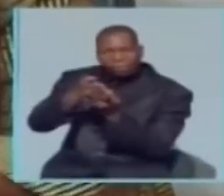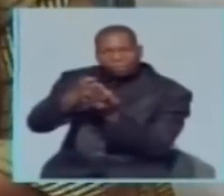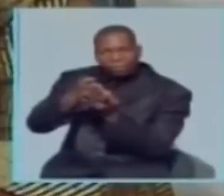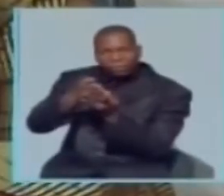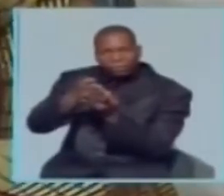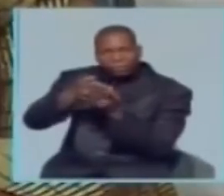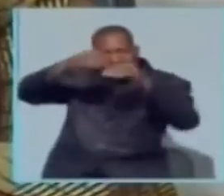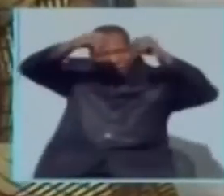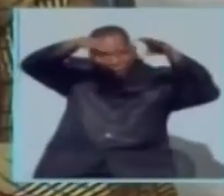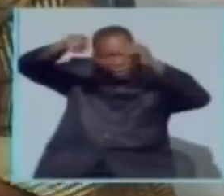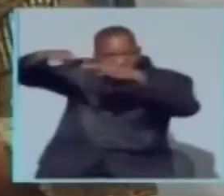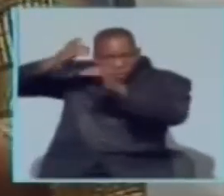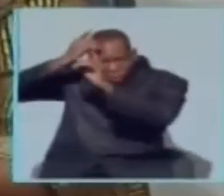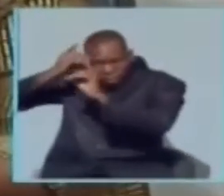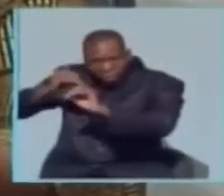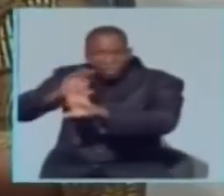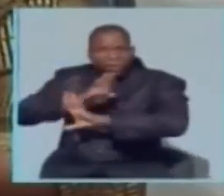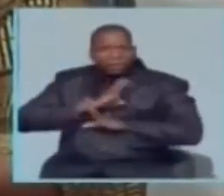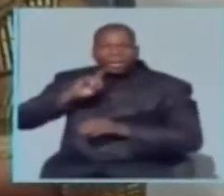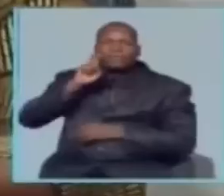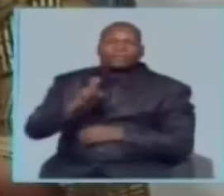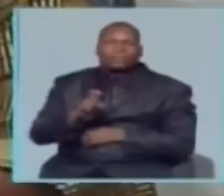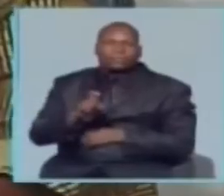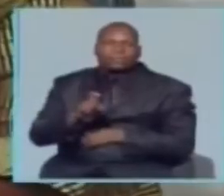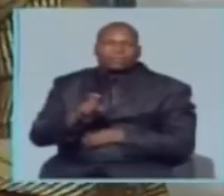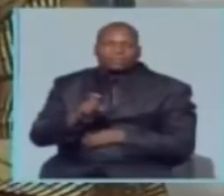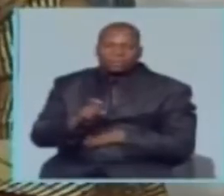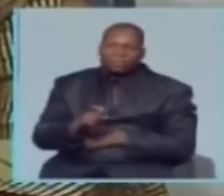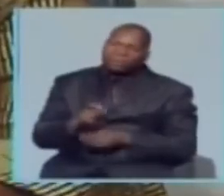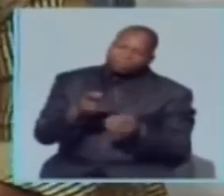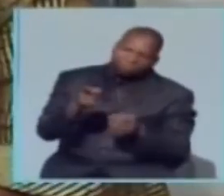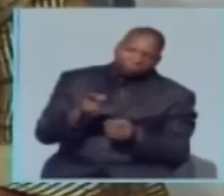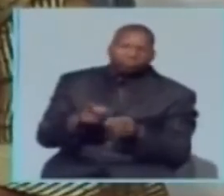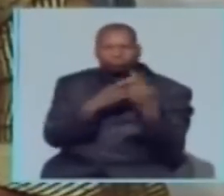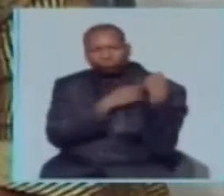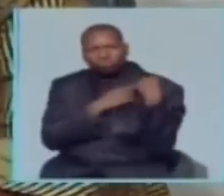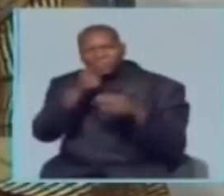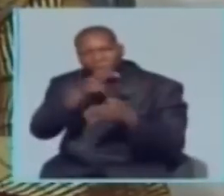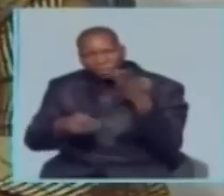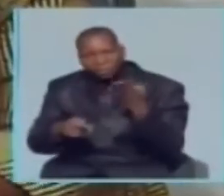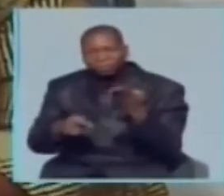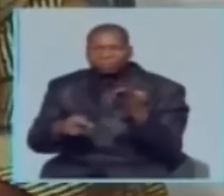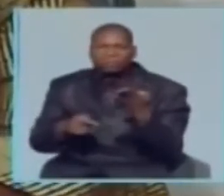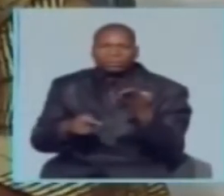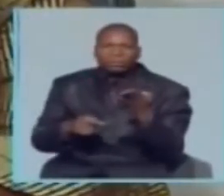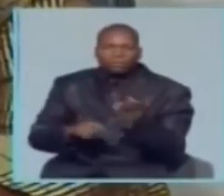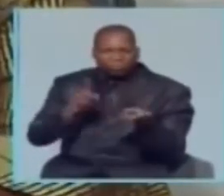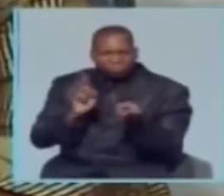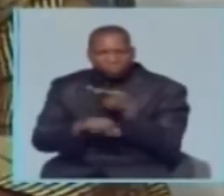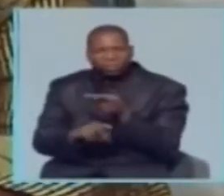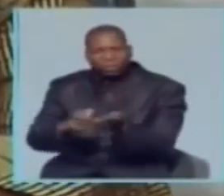The Zambians have to make a decision what role they would like ZESCO to play. But at the same time, how are we going to